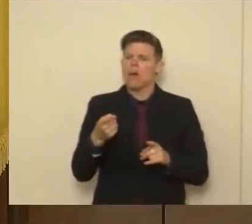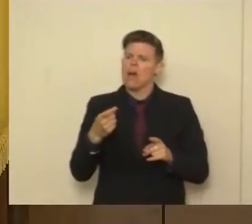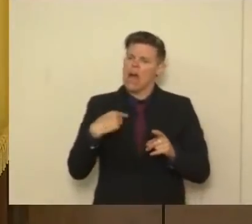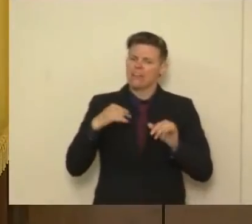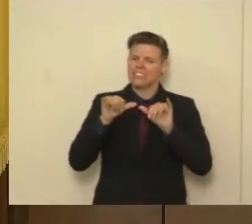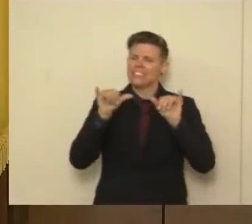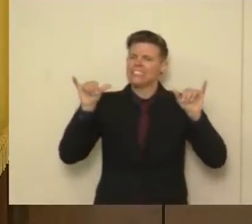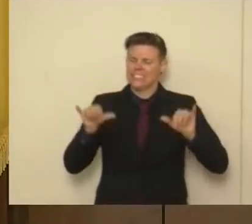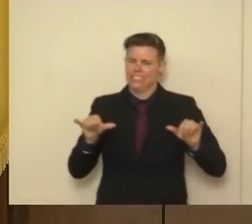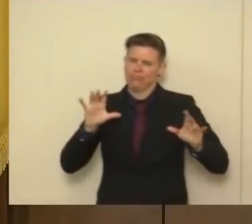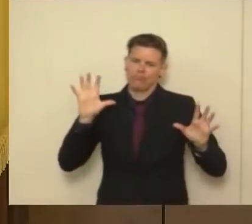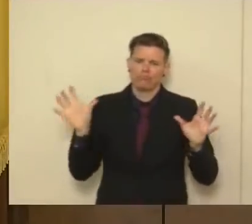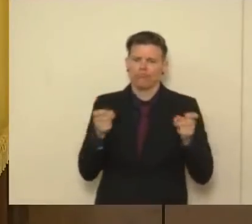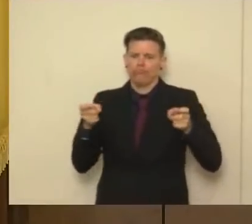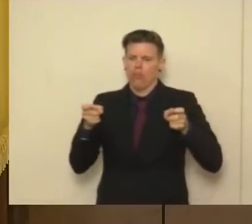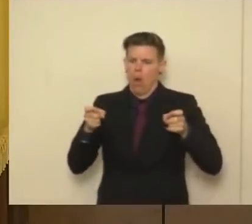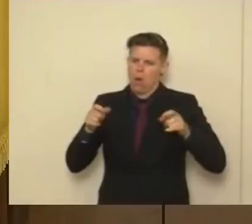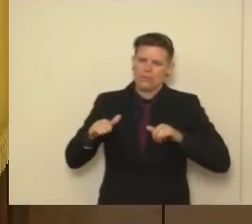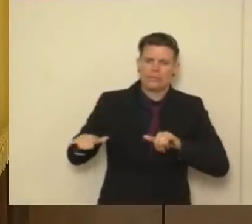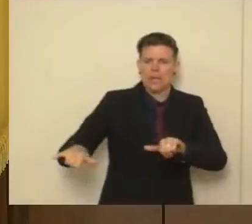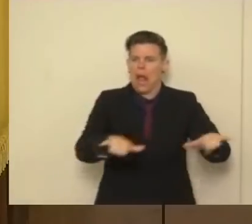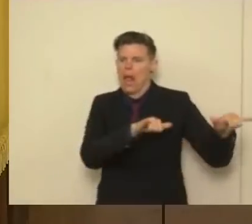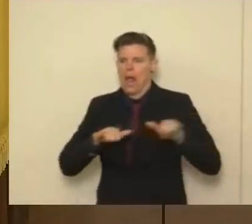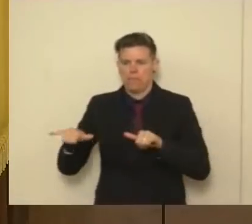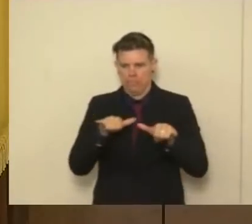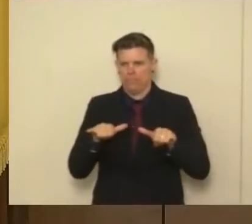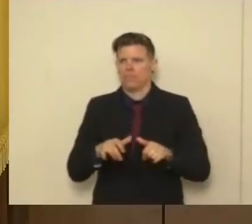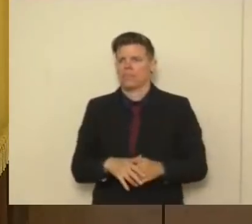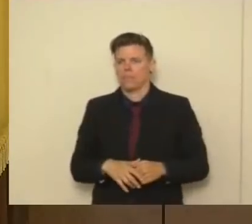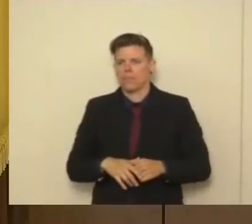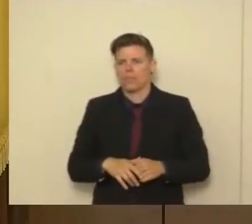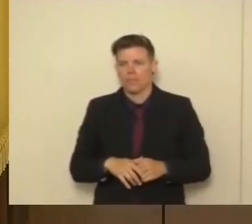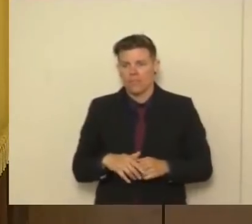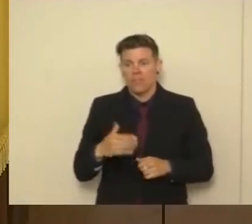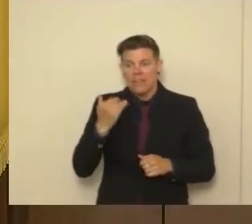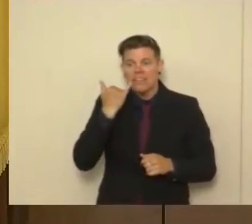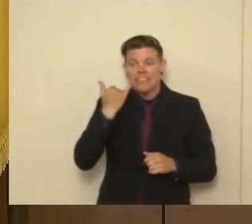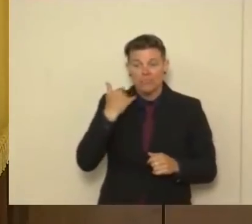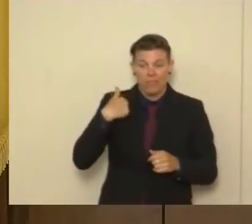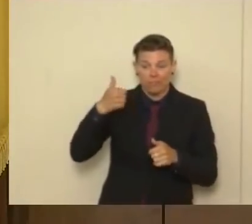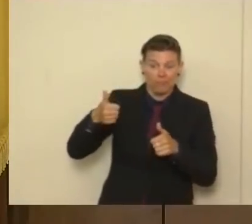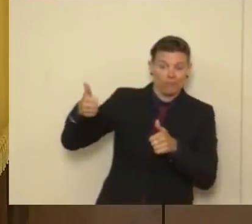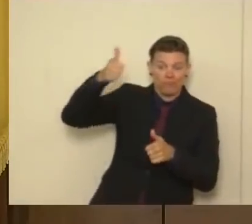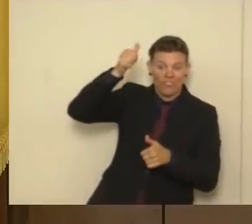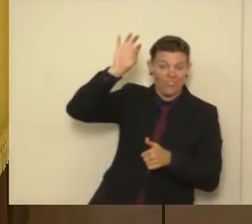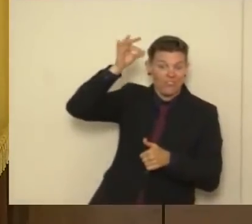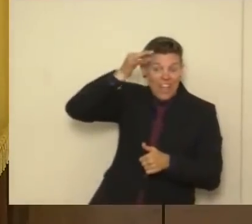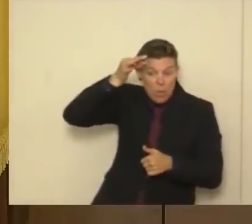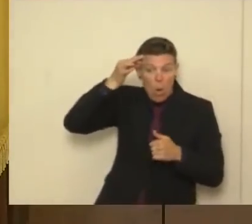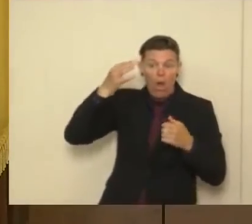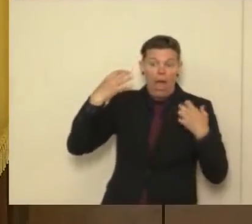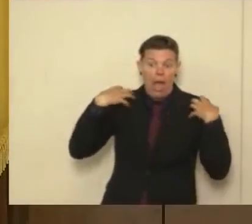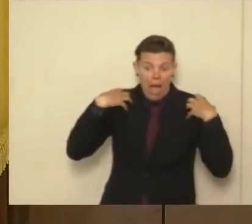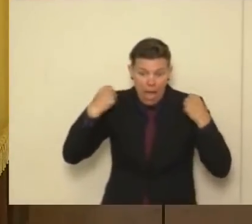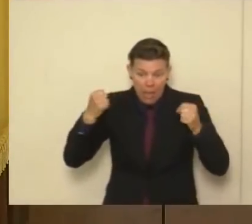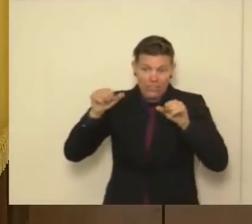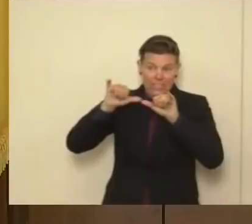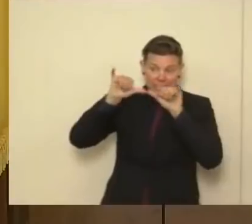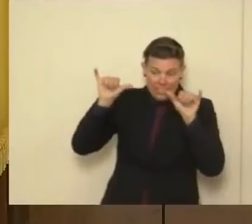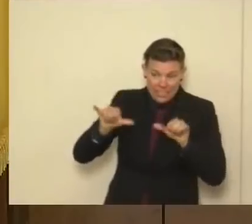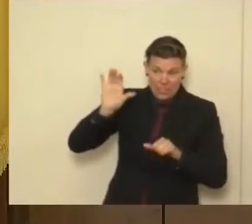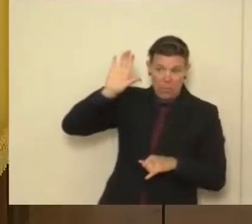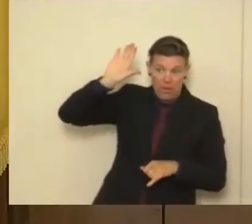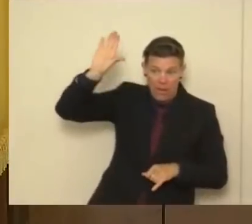really now what we're all saying. If we had a federal public health system, and there had been a federal